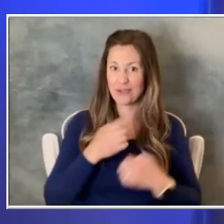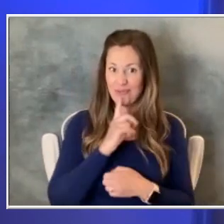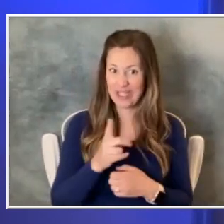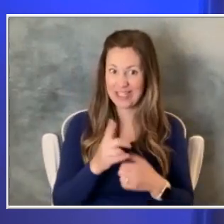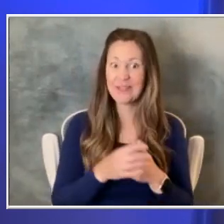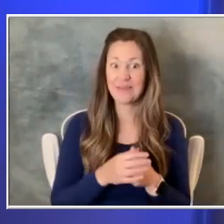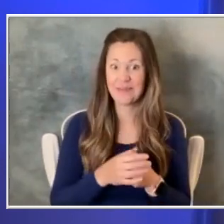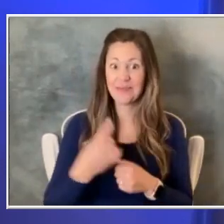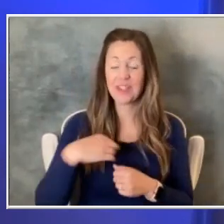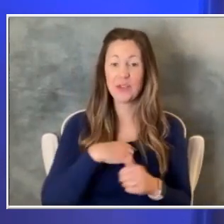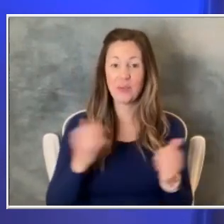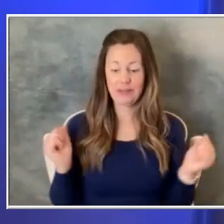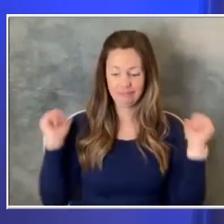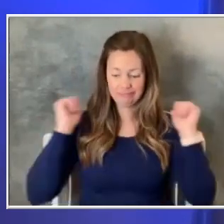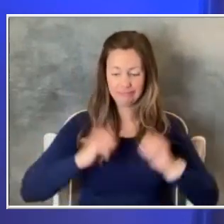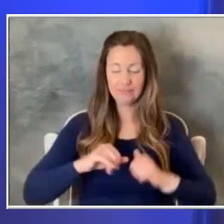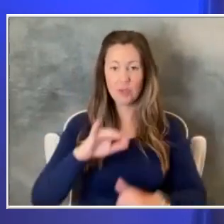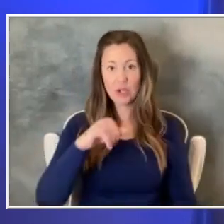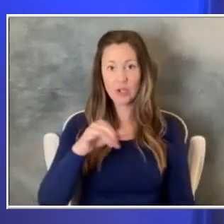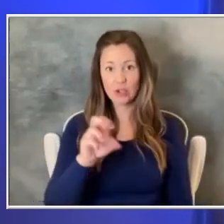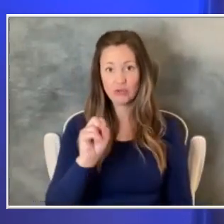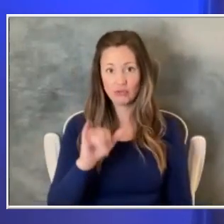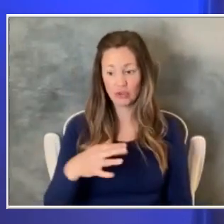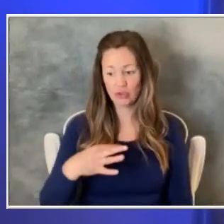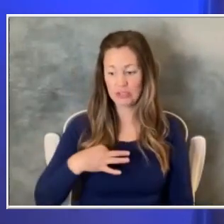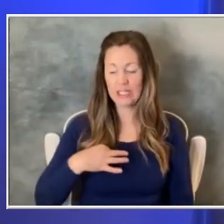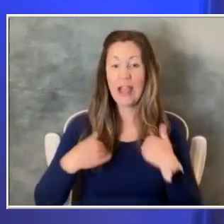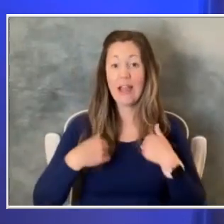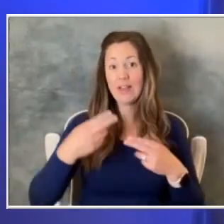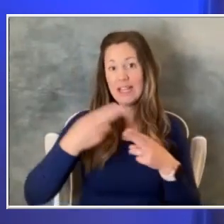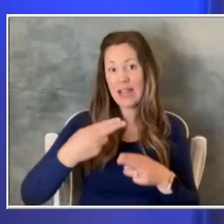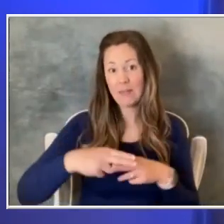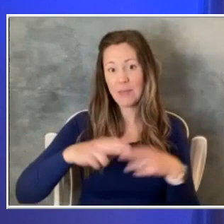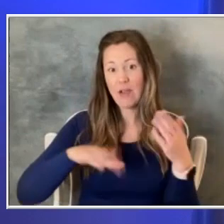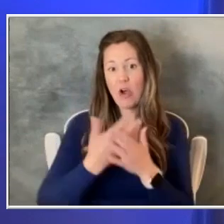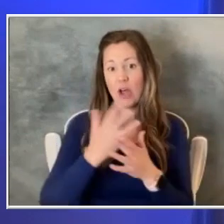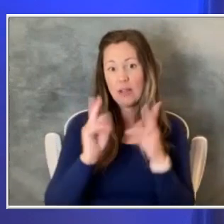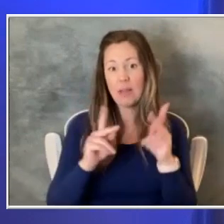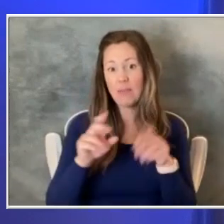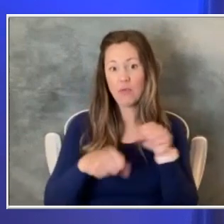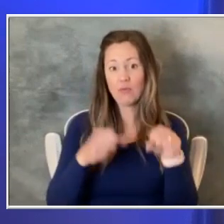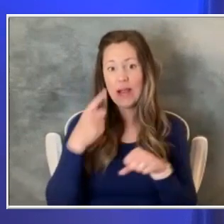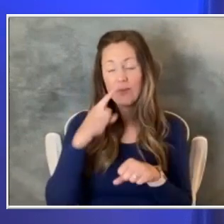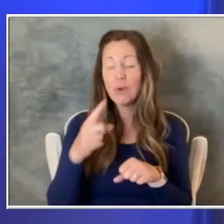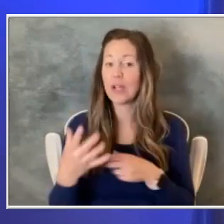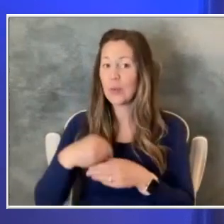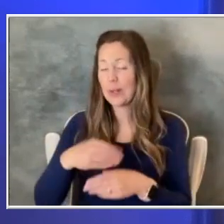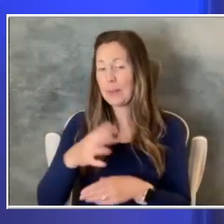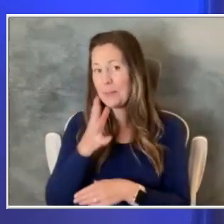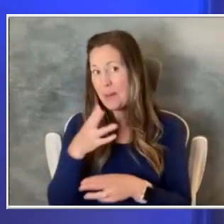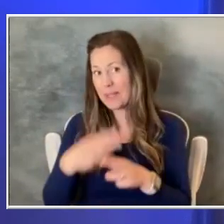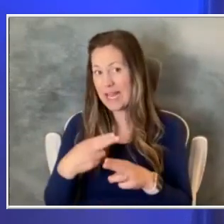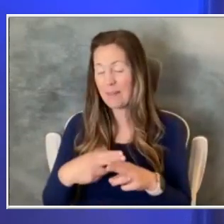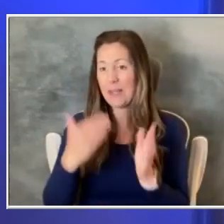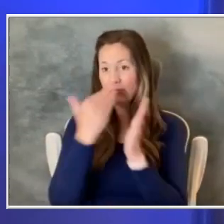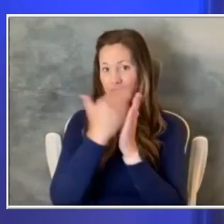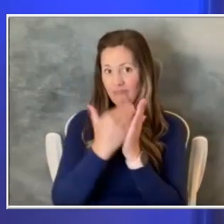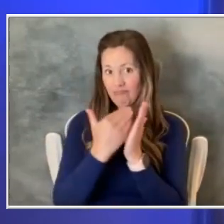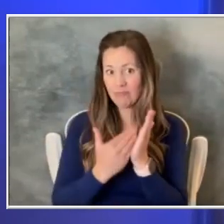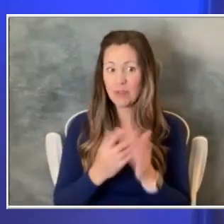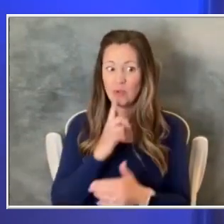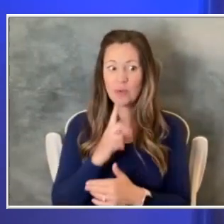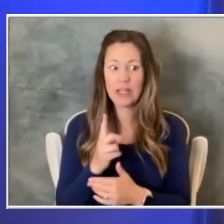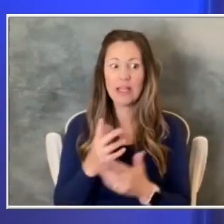our jersey, and on the back of the jersey we have the names of all the people we're riding for, including my mom. And so it resurfaces a lot of